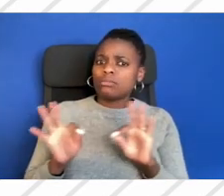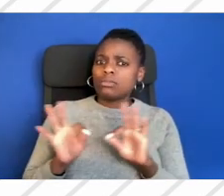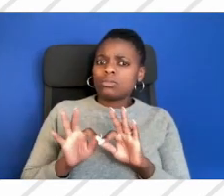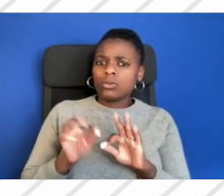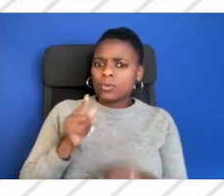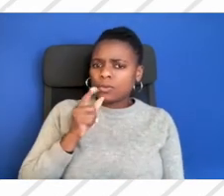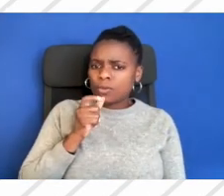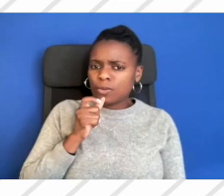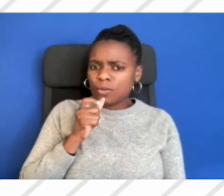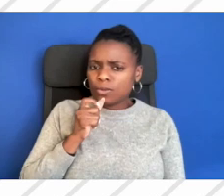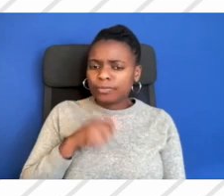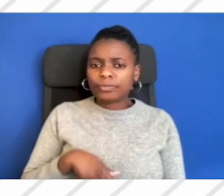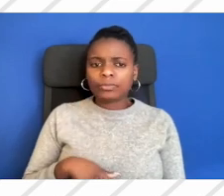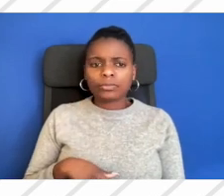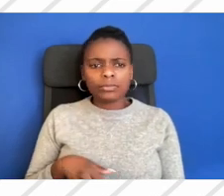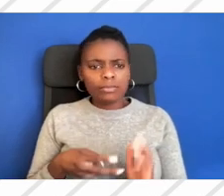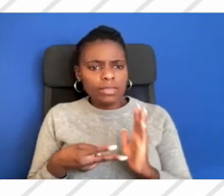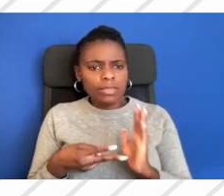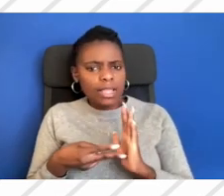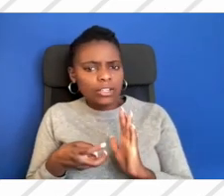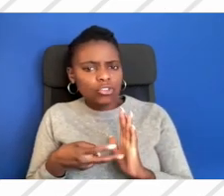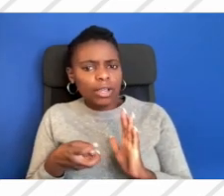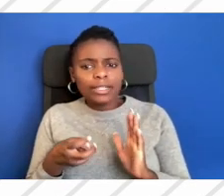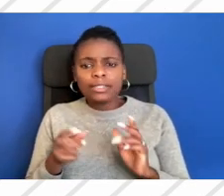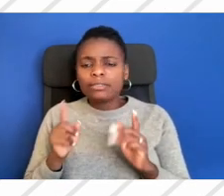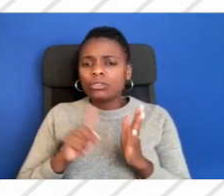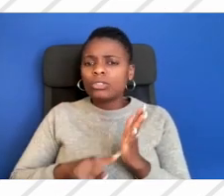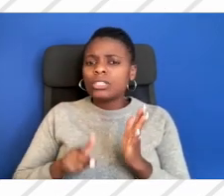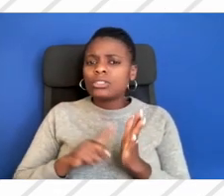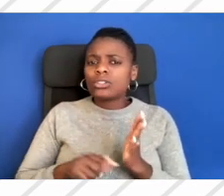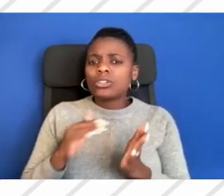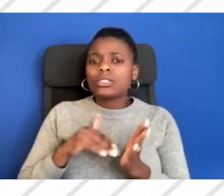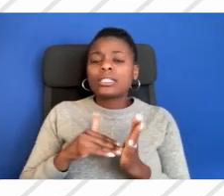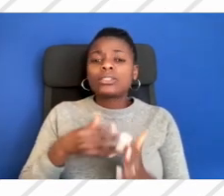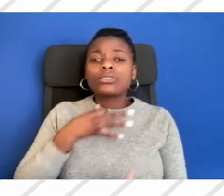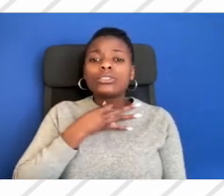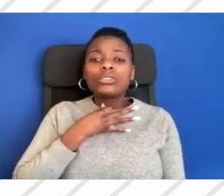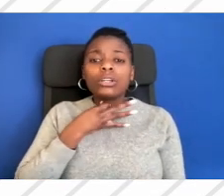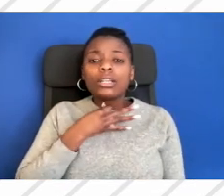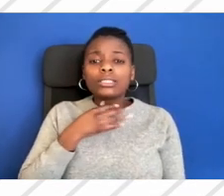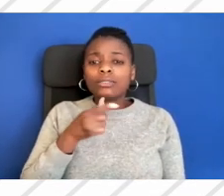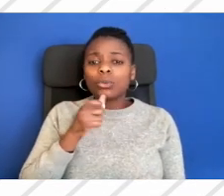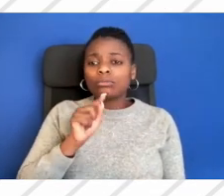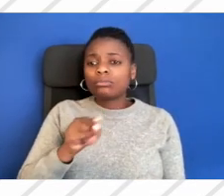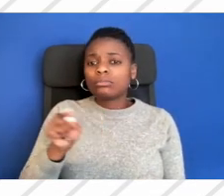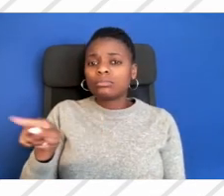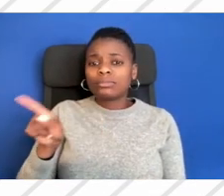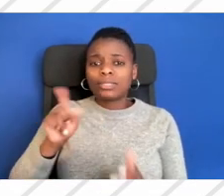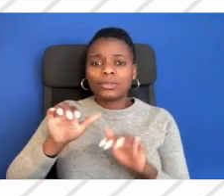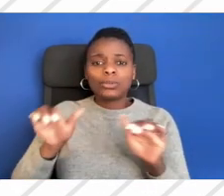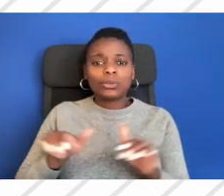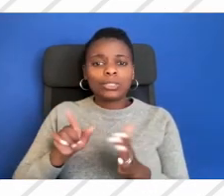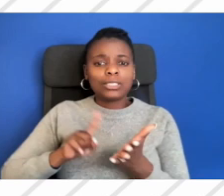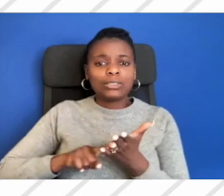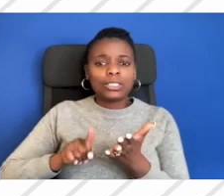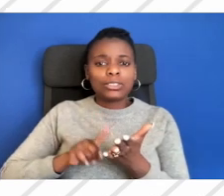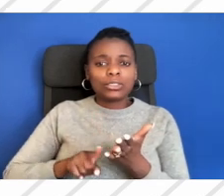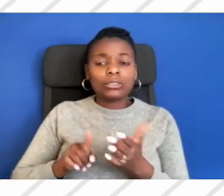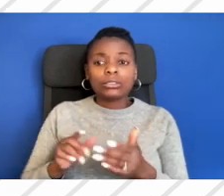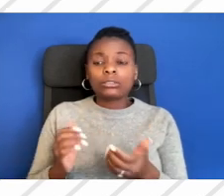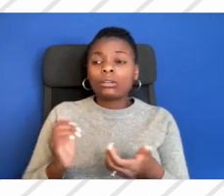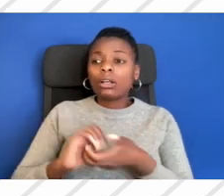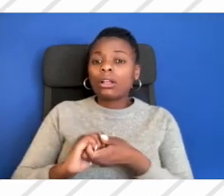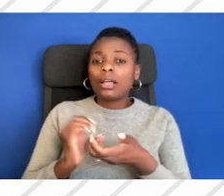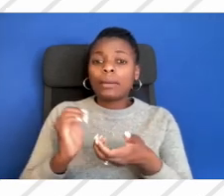Extractive research centers the curiosities and interests of the researcher, while collaborative and